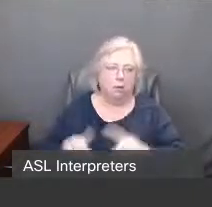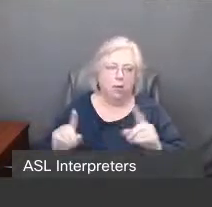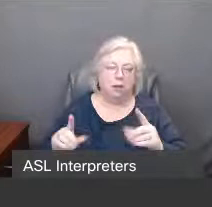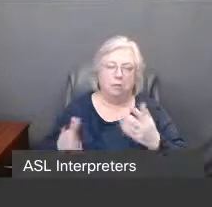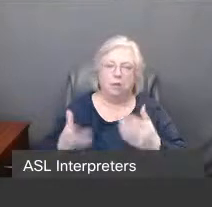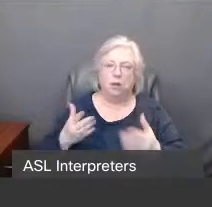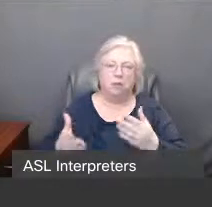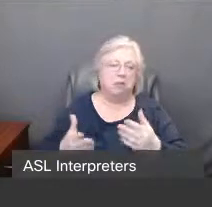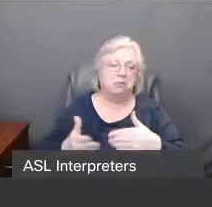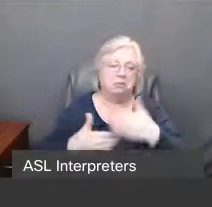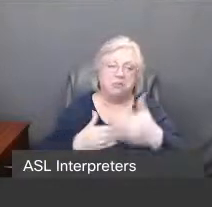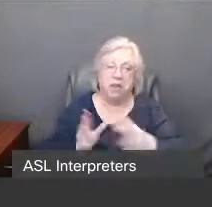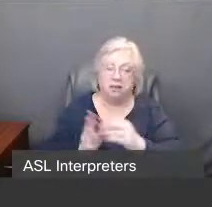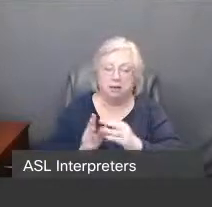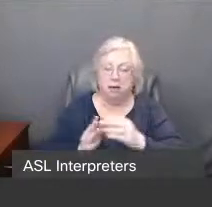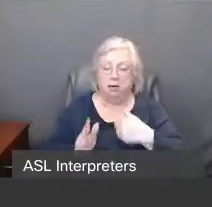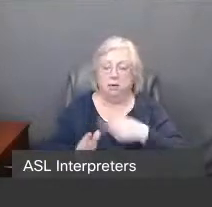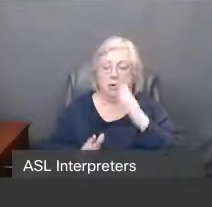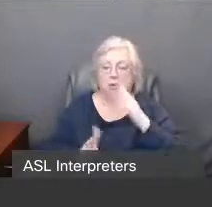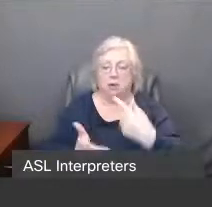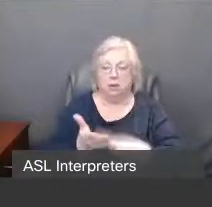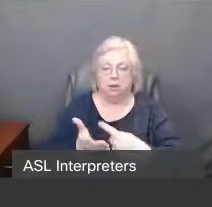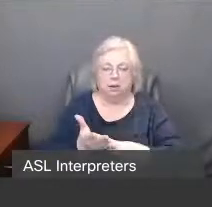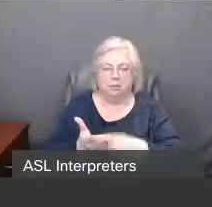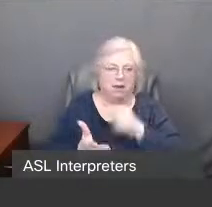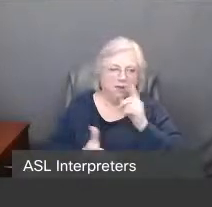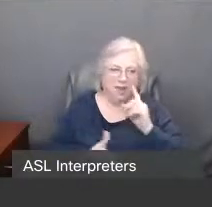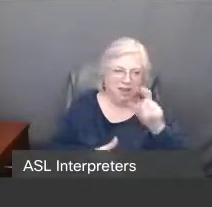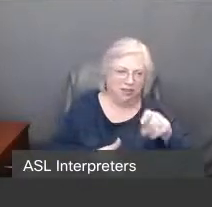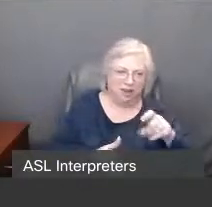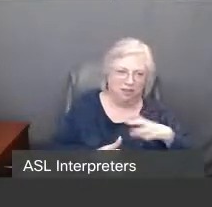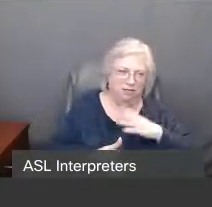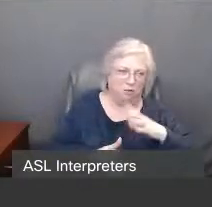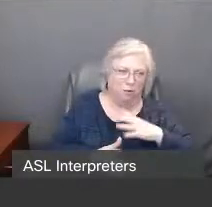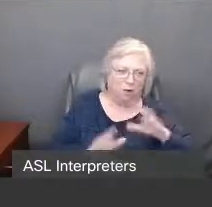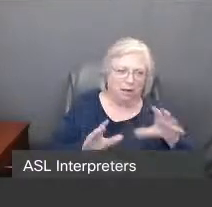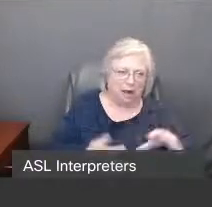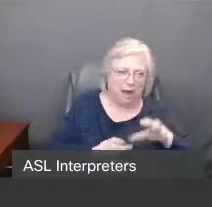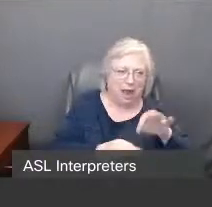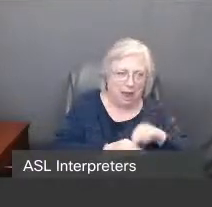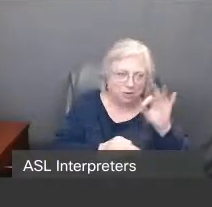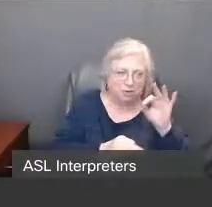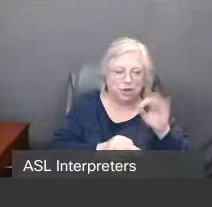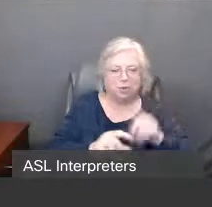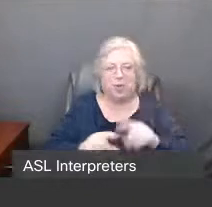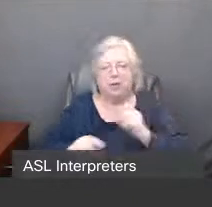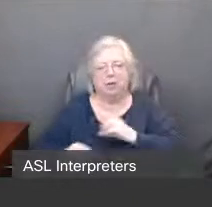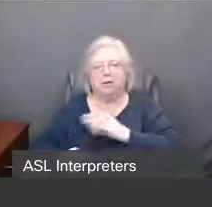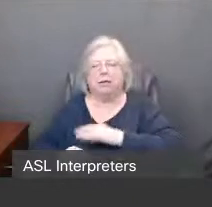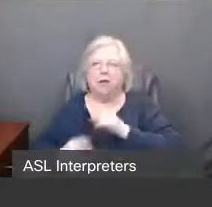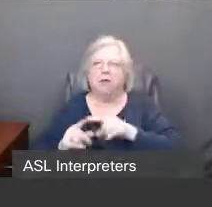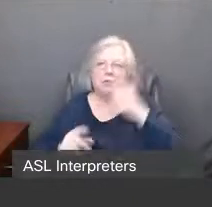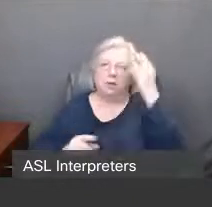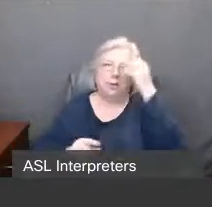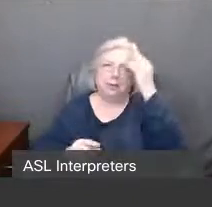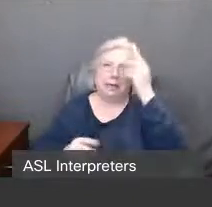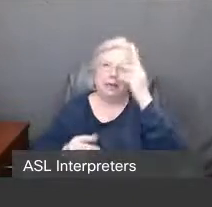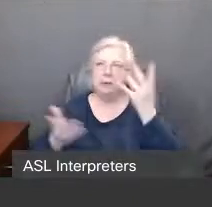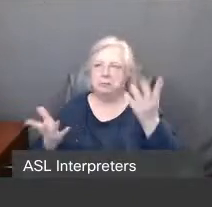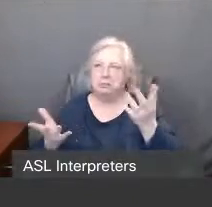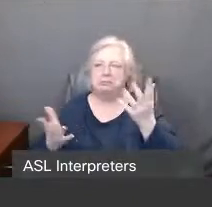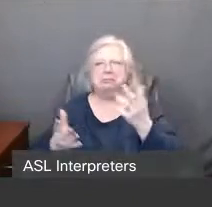probably at next meeting, we will discuss, I don't think there has to be a formal action, but in general, what staff was thinking